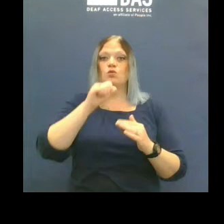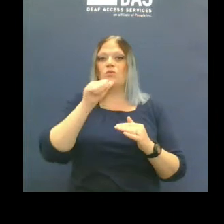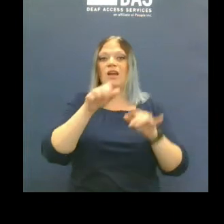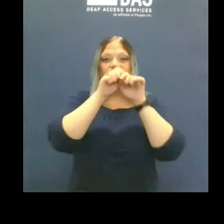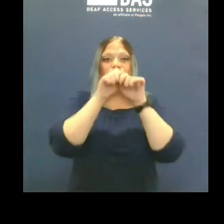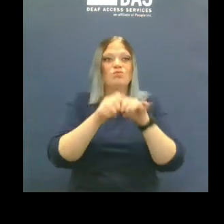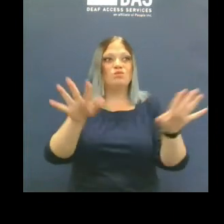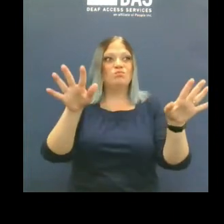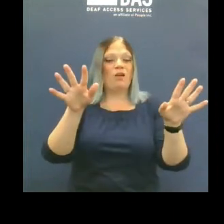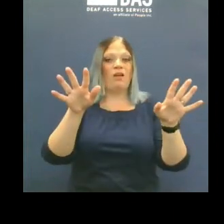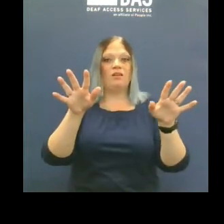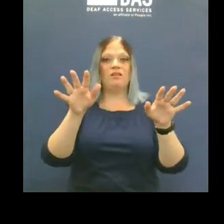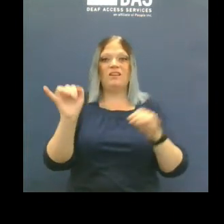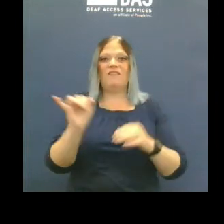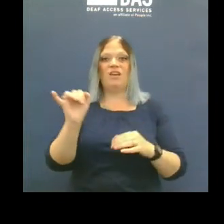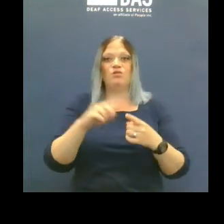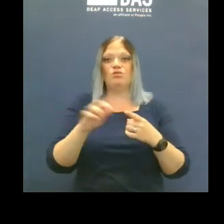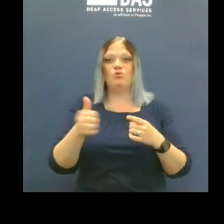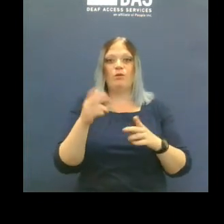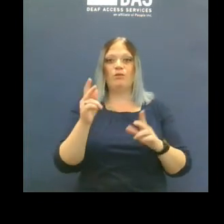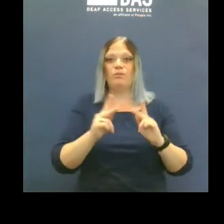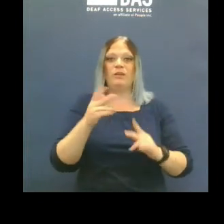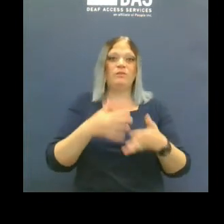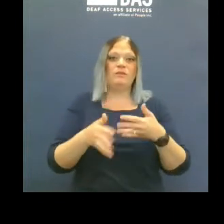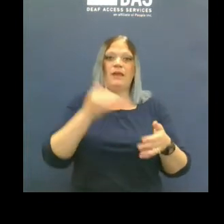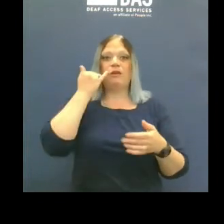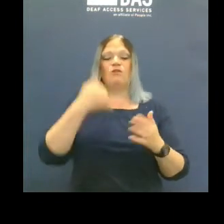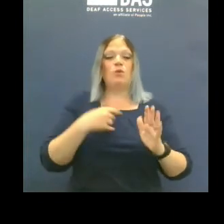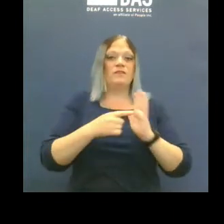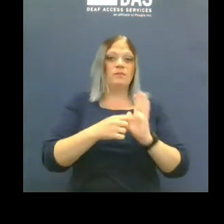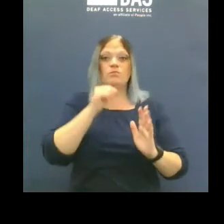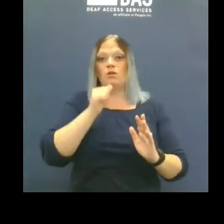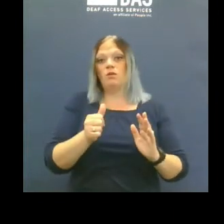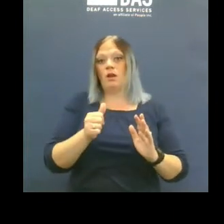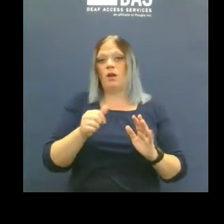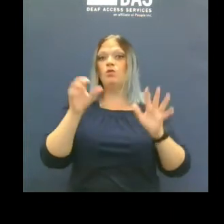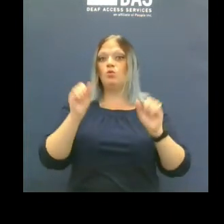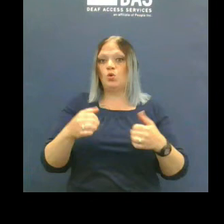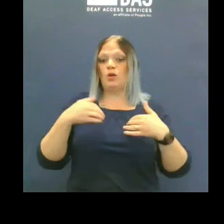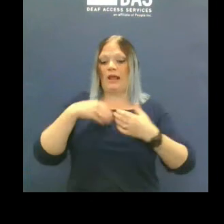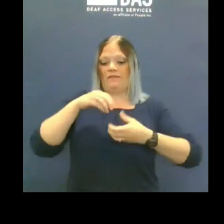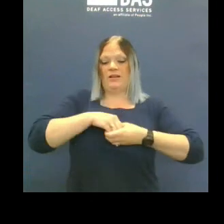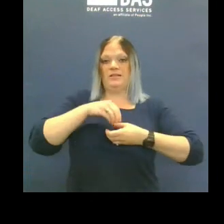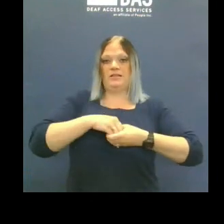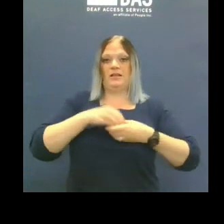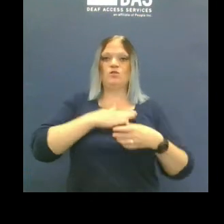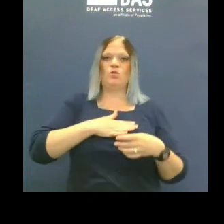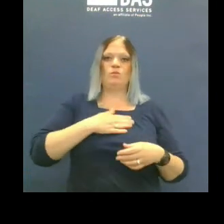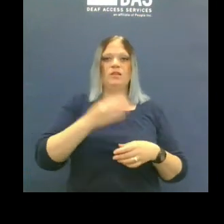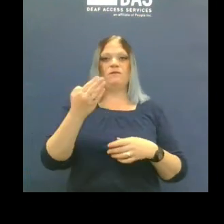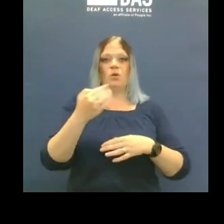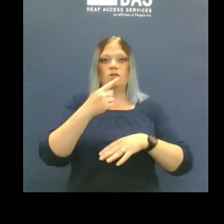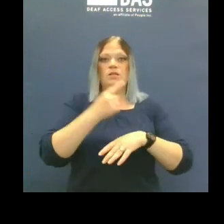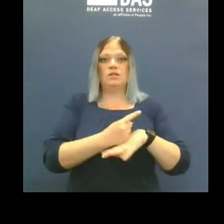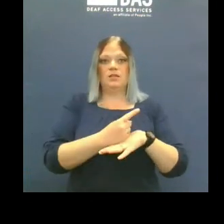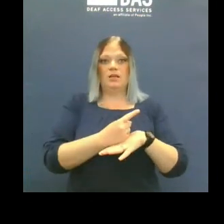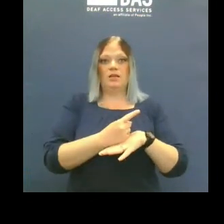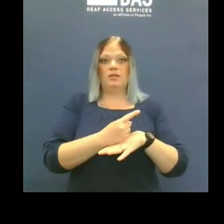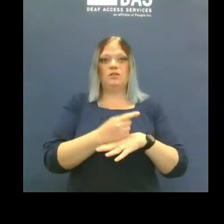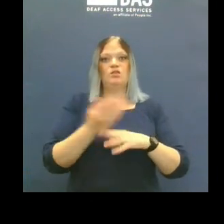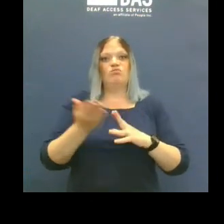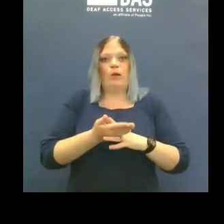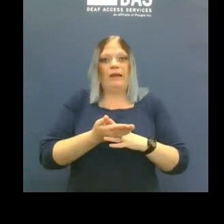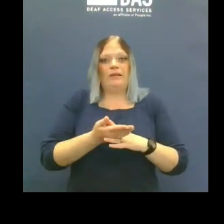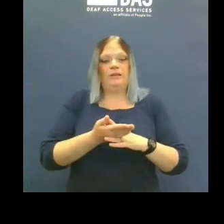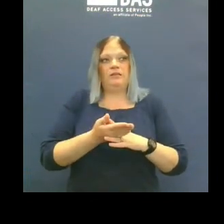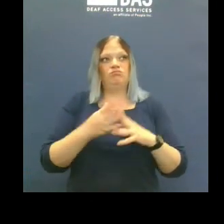transmit infection to other people. Even though you might not have symptoms, you could be harboring infection. So please, for 14 days, just take a break from